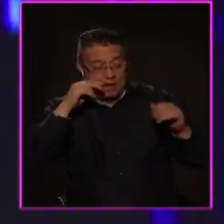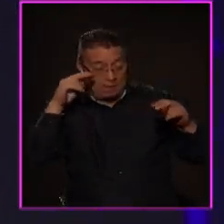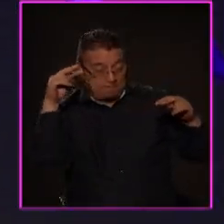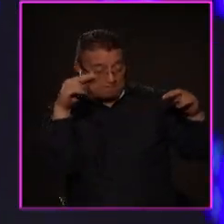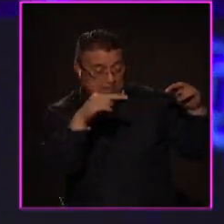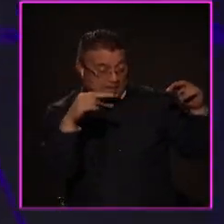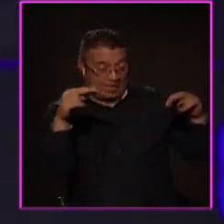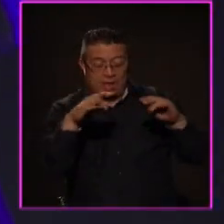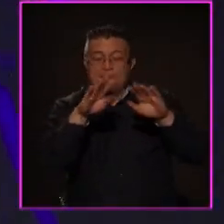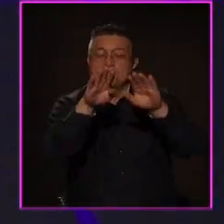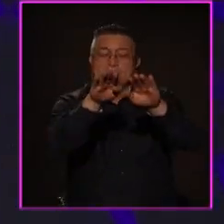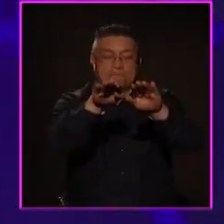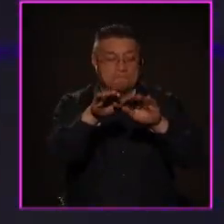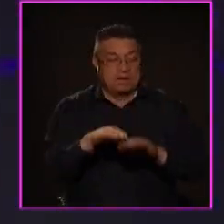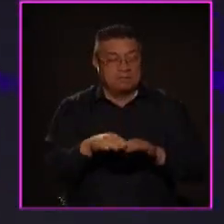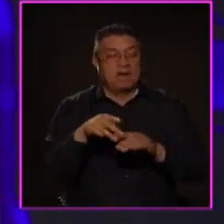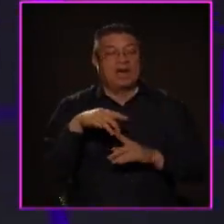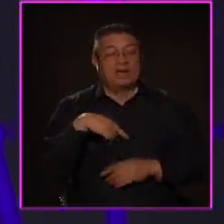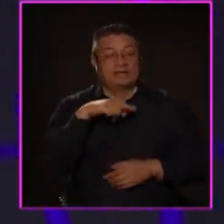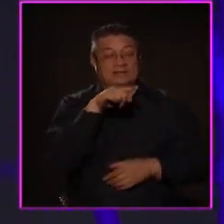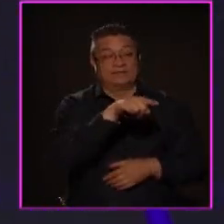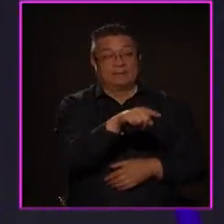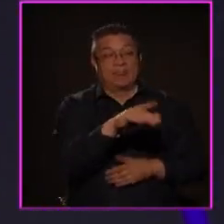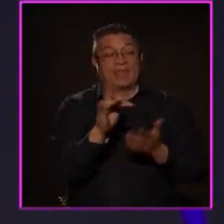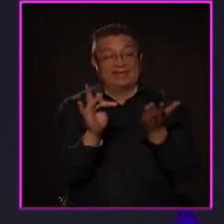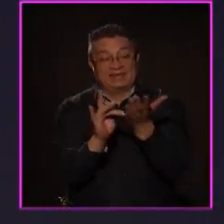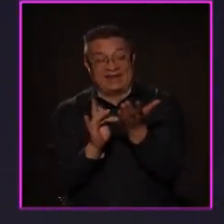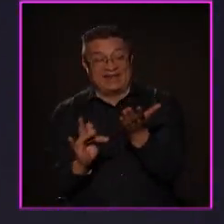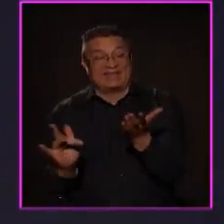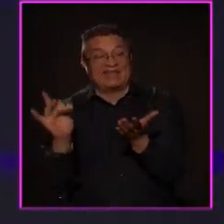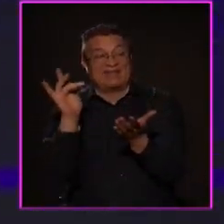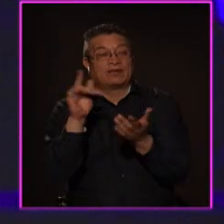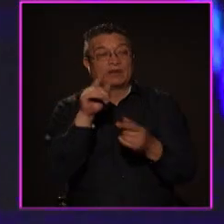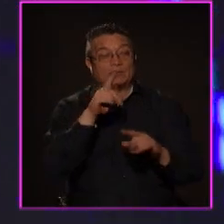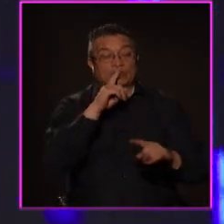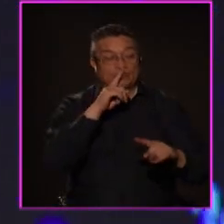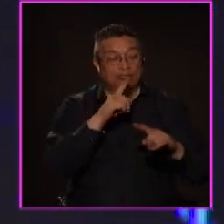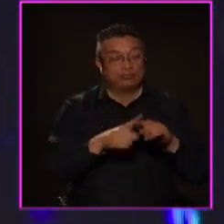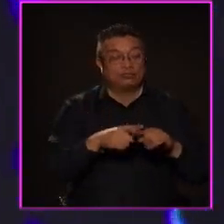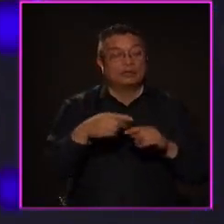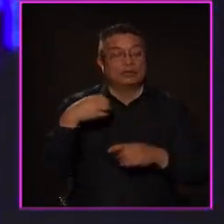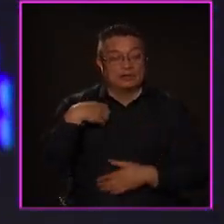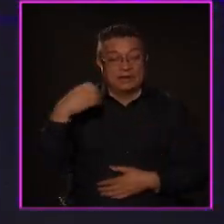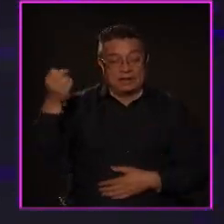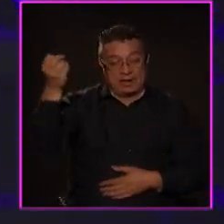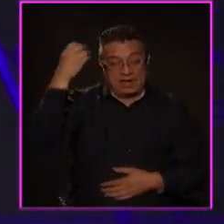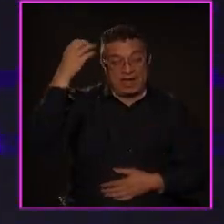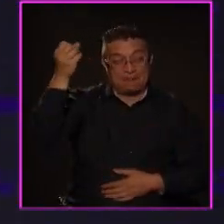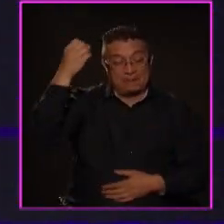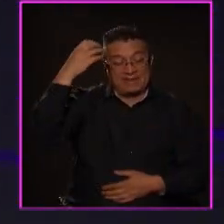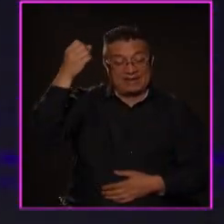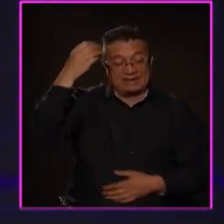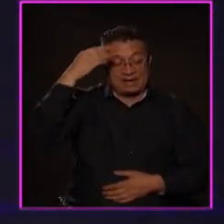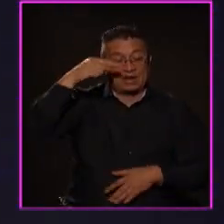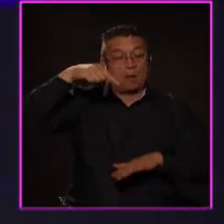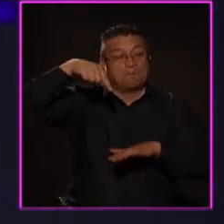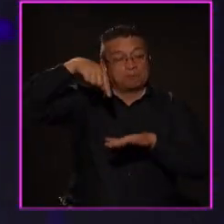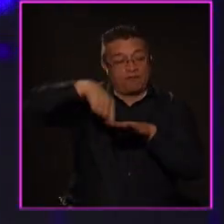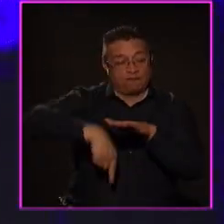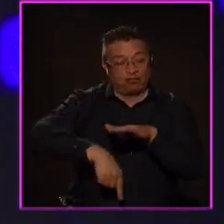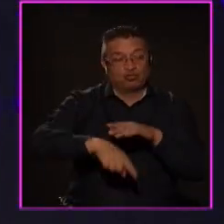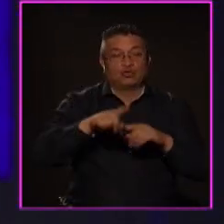AI, and it's called, as I mentioned, deep learning, right? So what they try to do, these algorithms, is